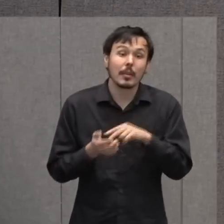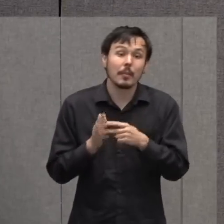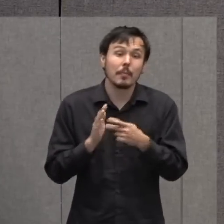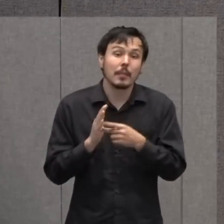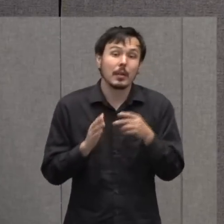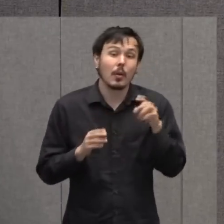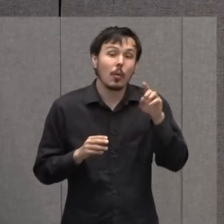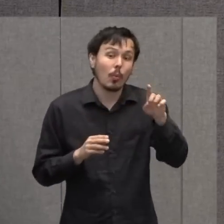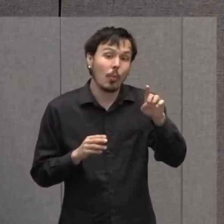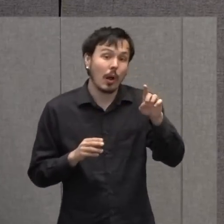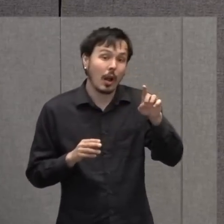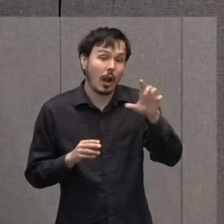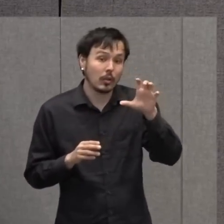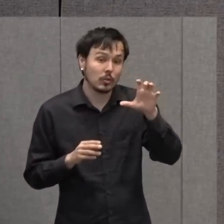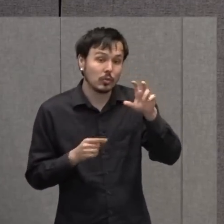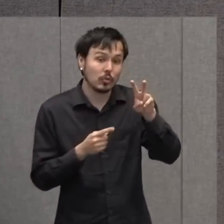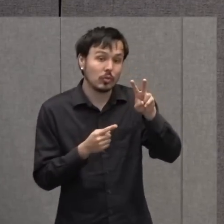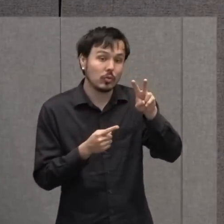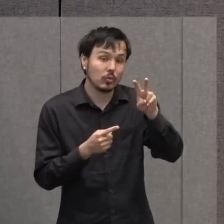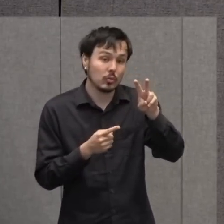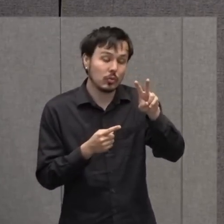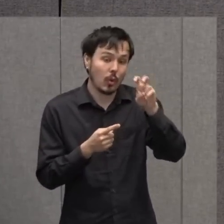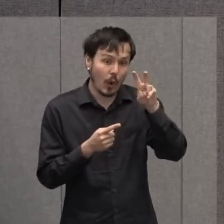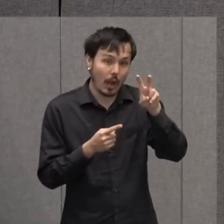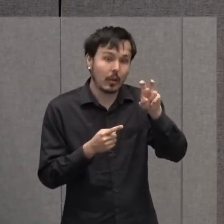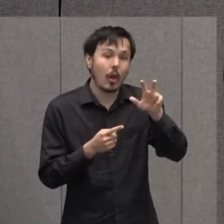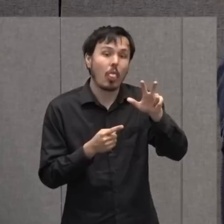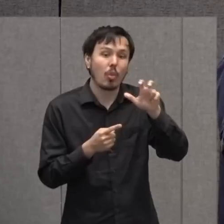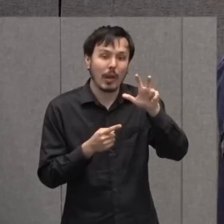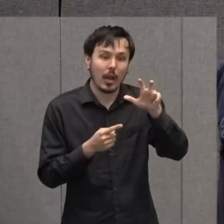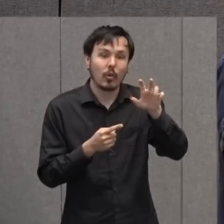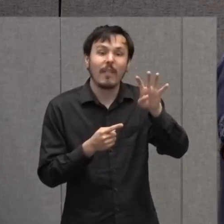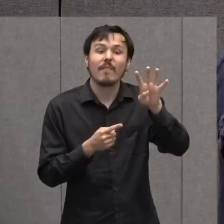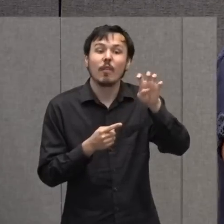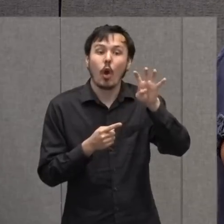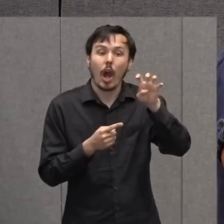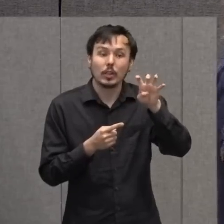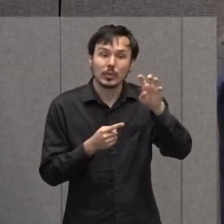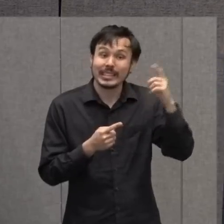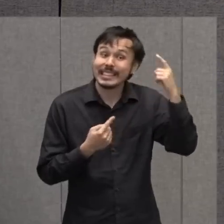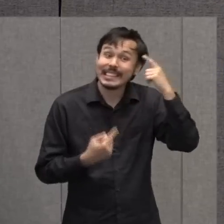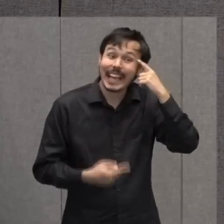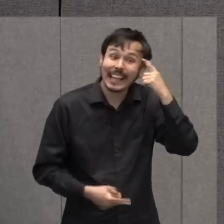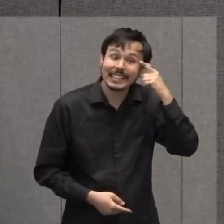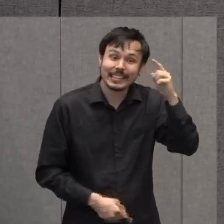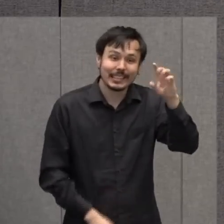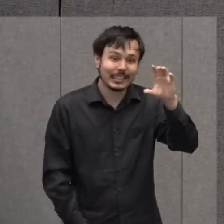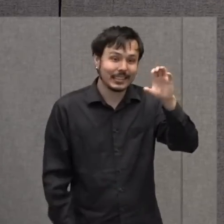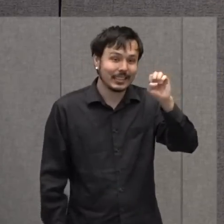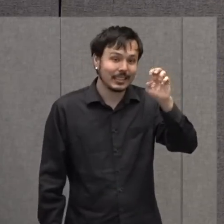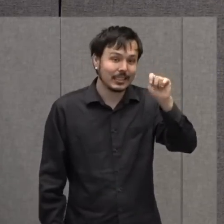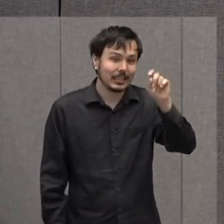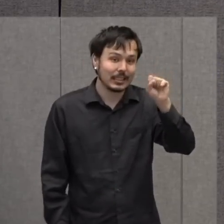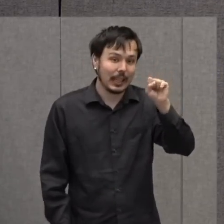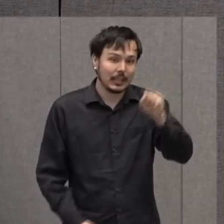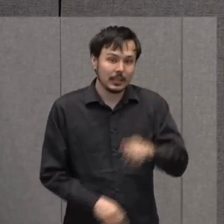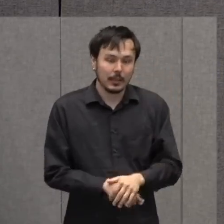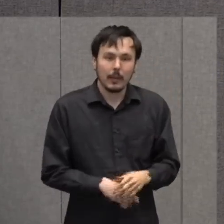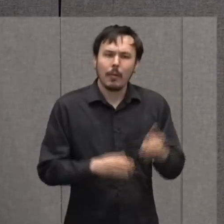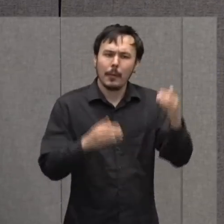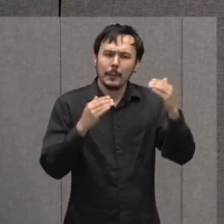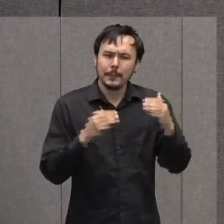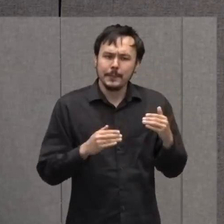100, 200, 300, 400 cents, There you right? go. Yep. And now,